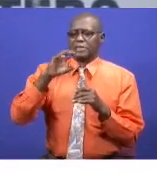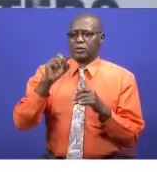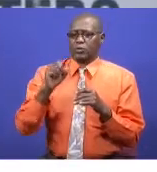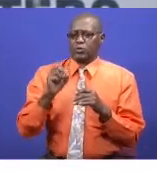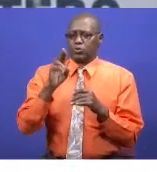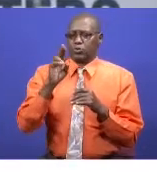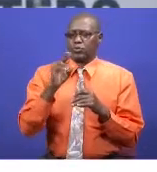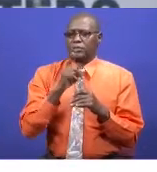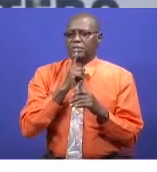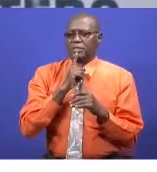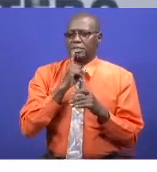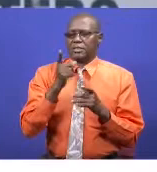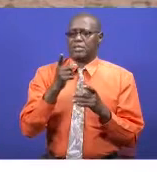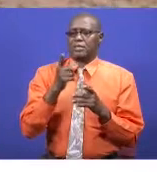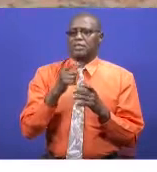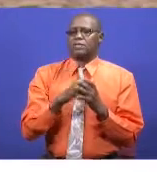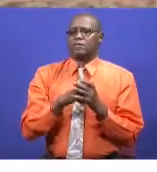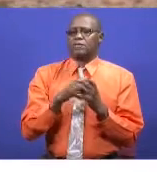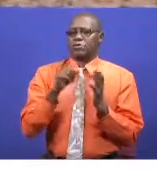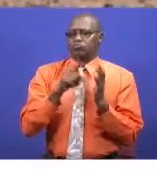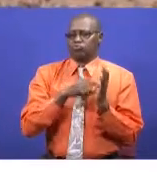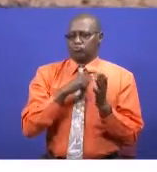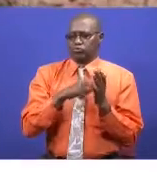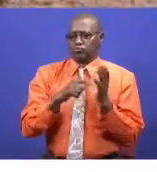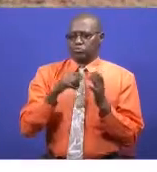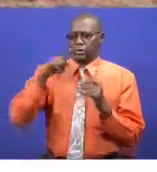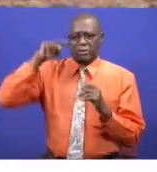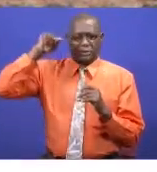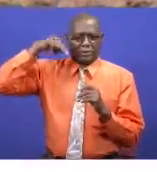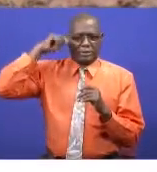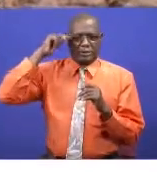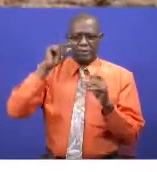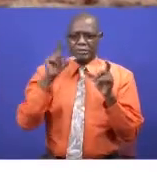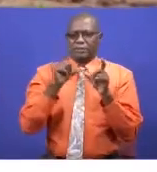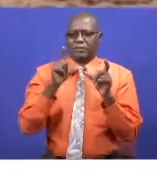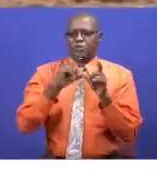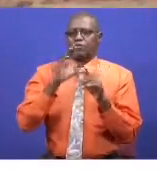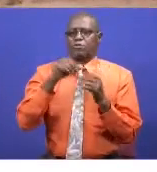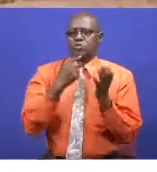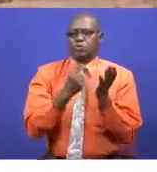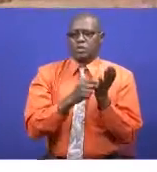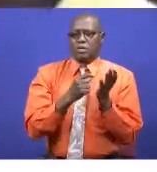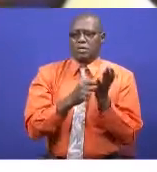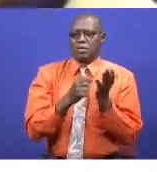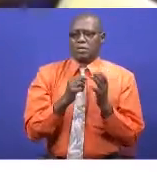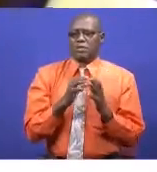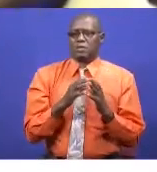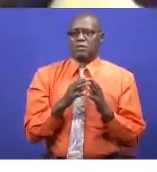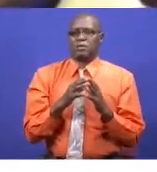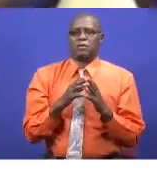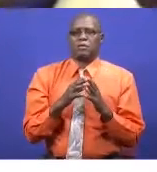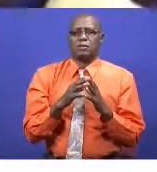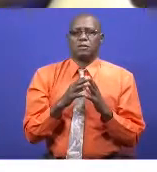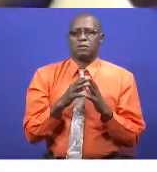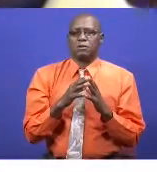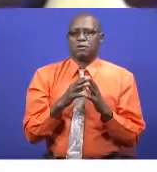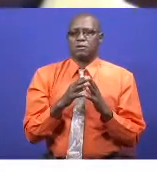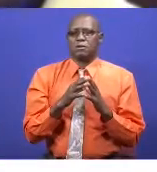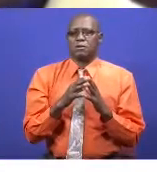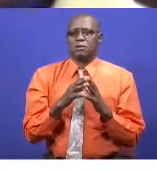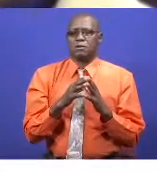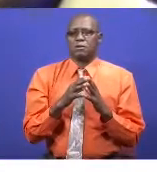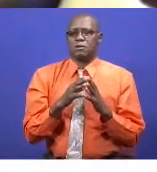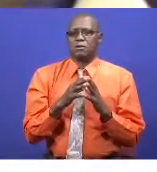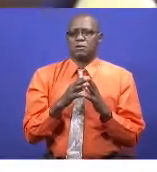alleged degree certificate obtained from the Tim University in Uganda. I have legitimate qualifications to be the governor